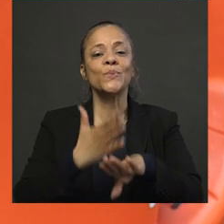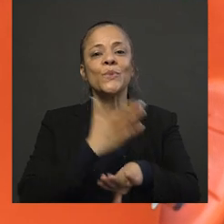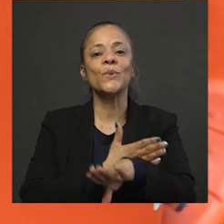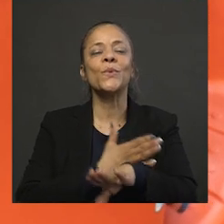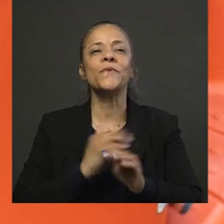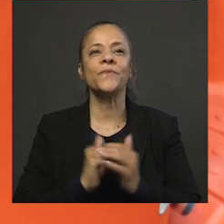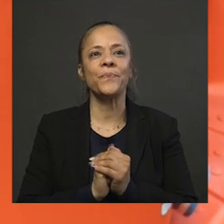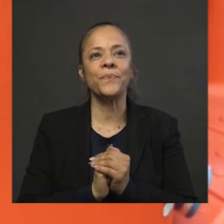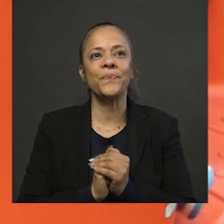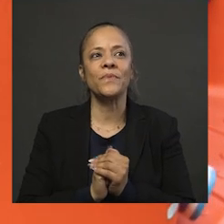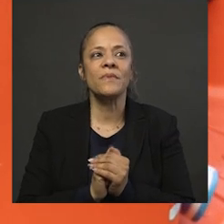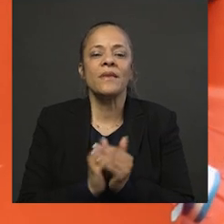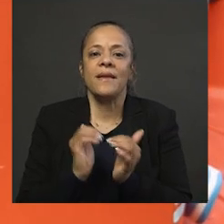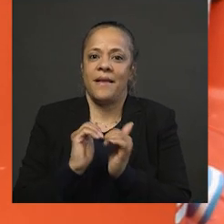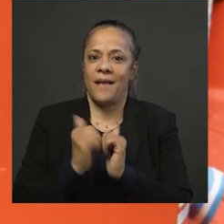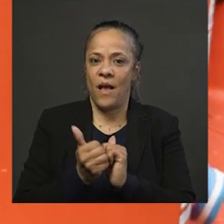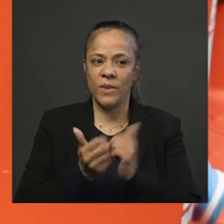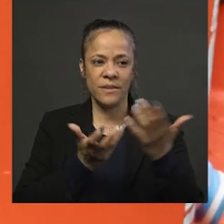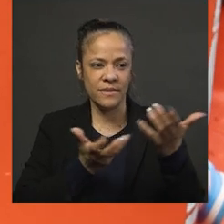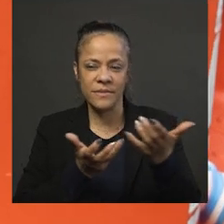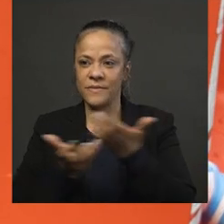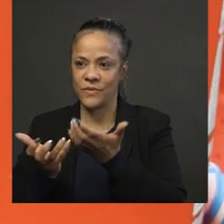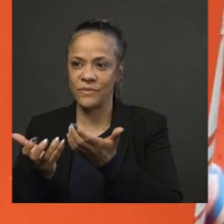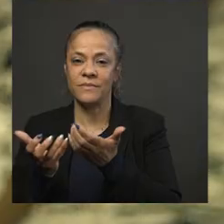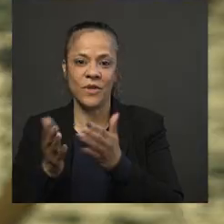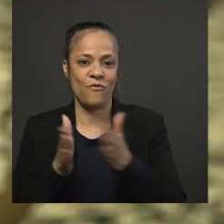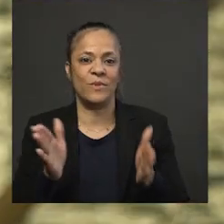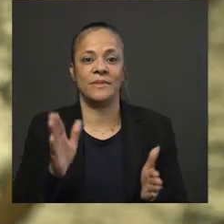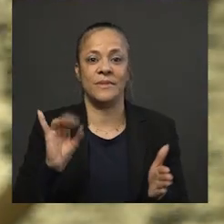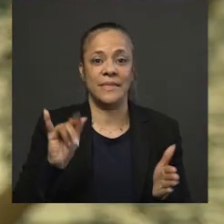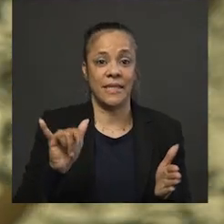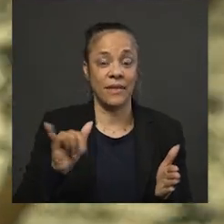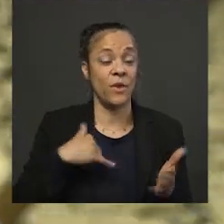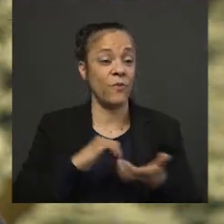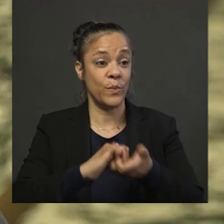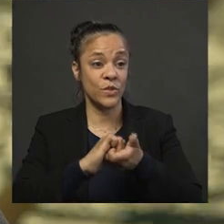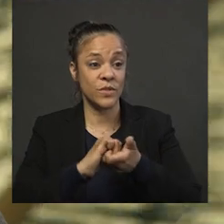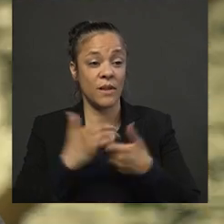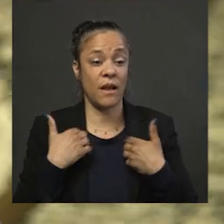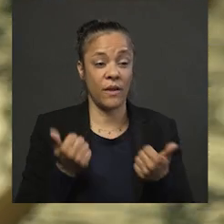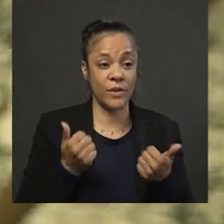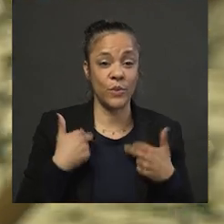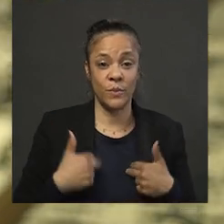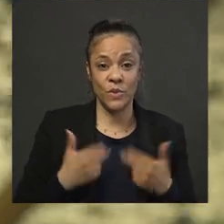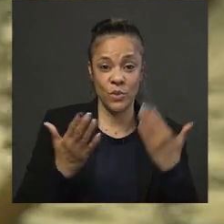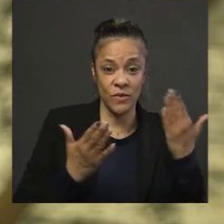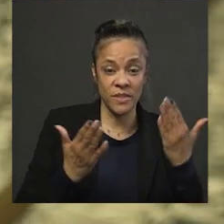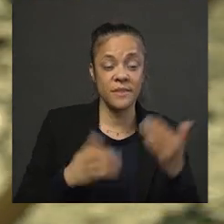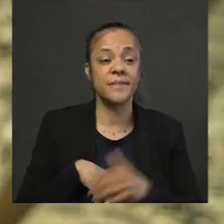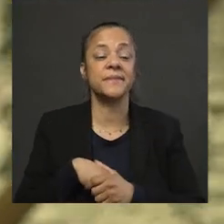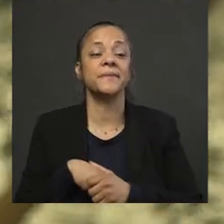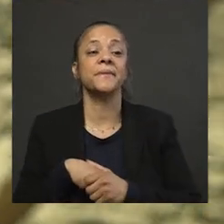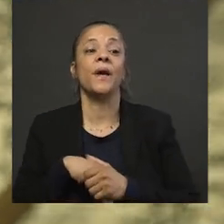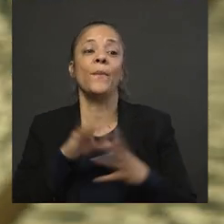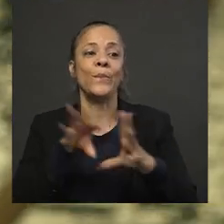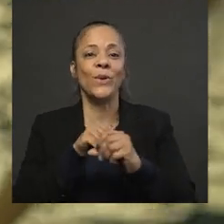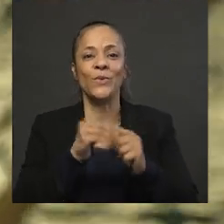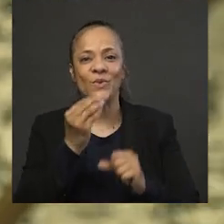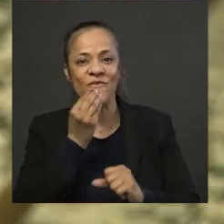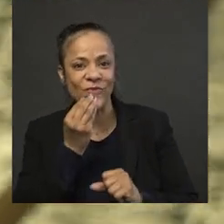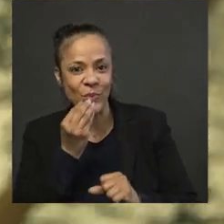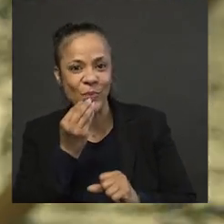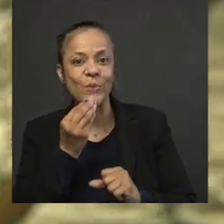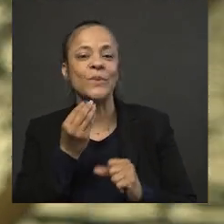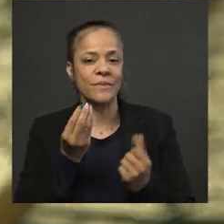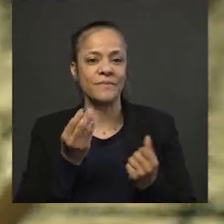improved how we engage with other departments across the city. We've had partnerships with Health and Human Services and assisted in some of the food service